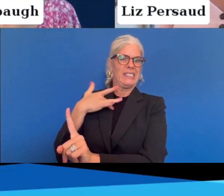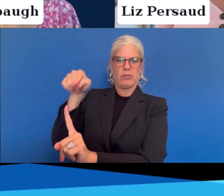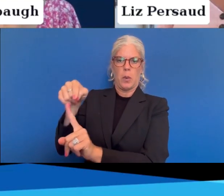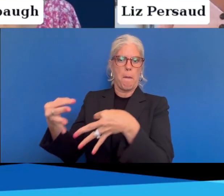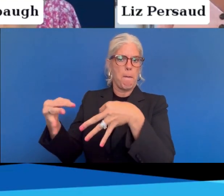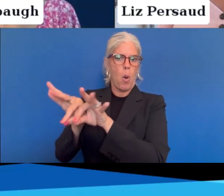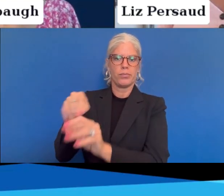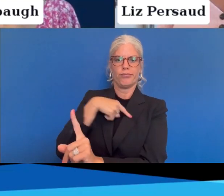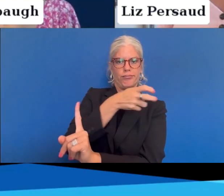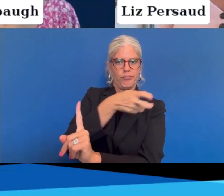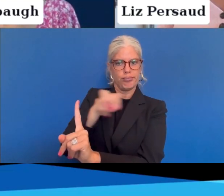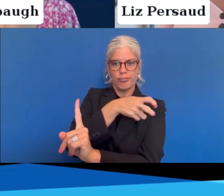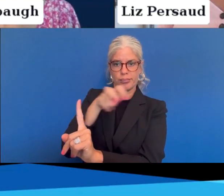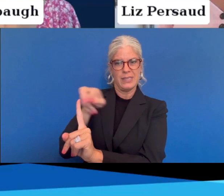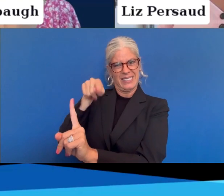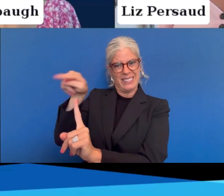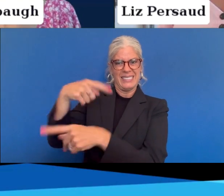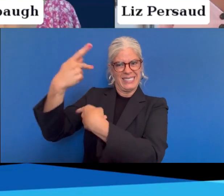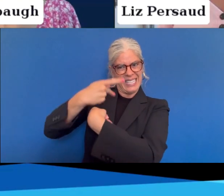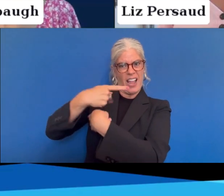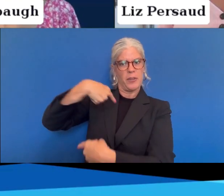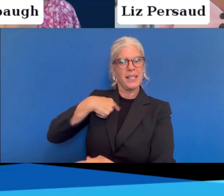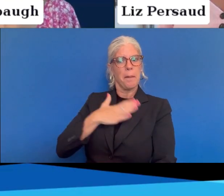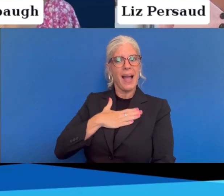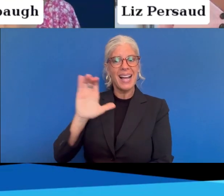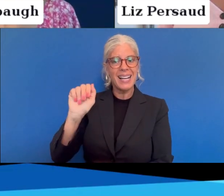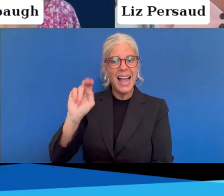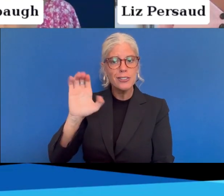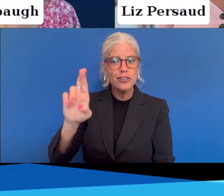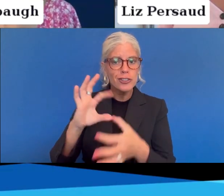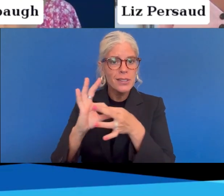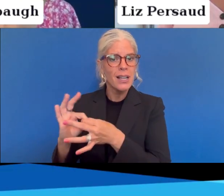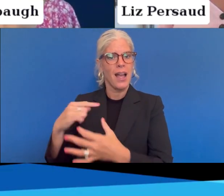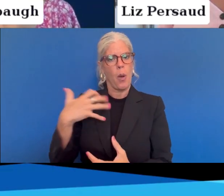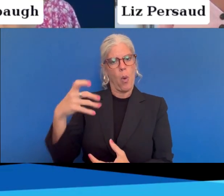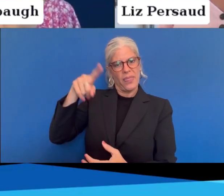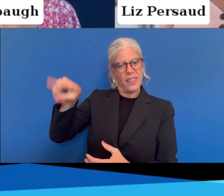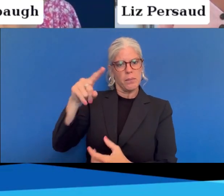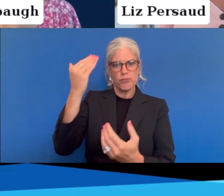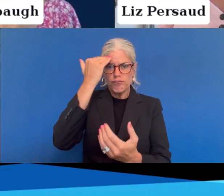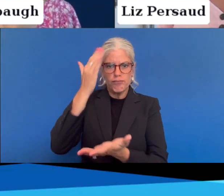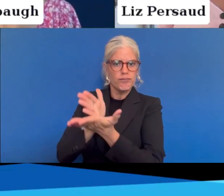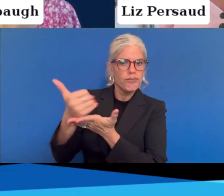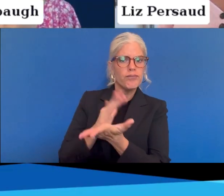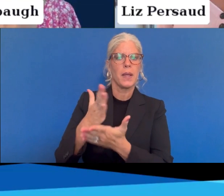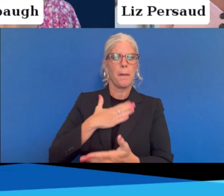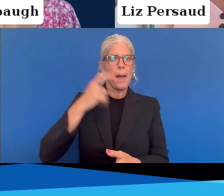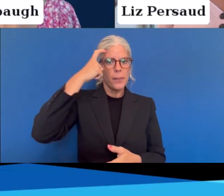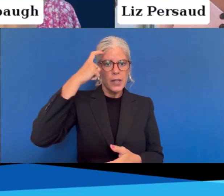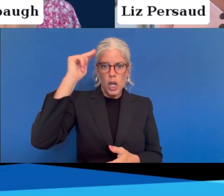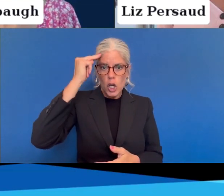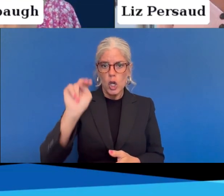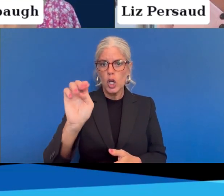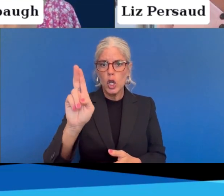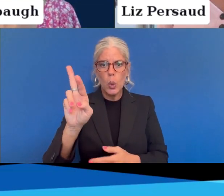cancer care, I wanted them to be connected to my neuromuscular disability team as well. And so